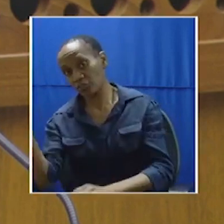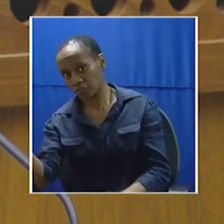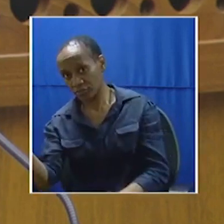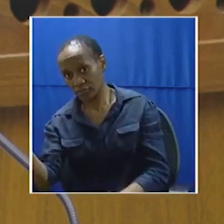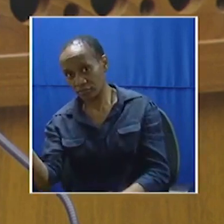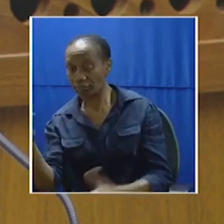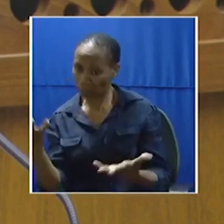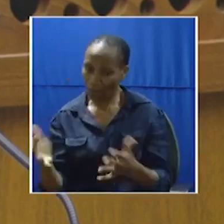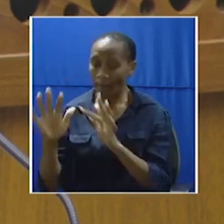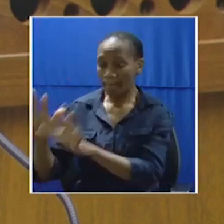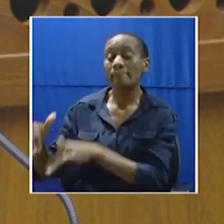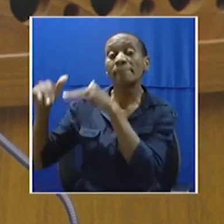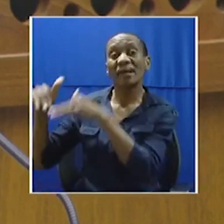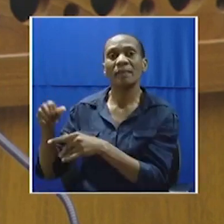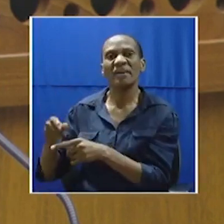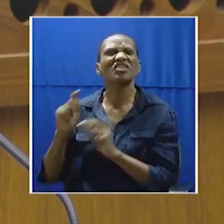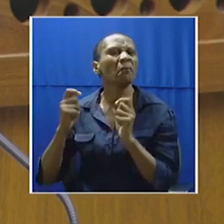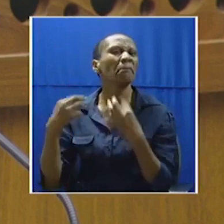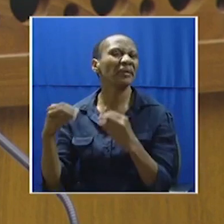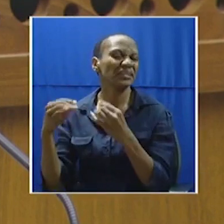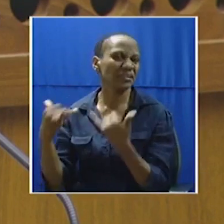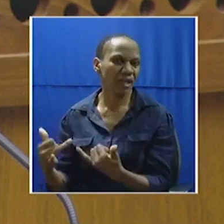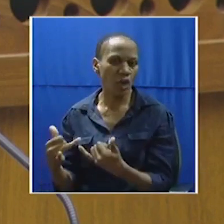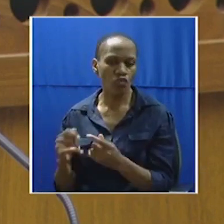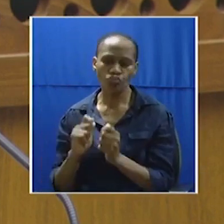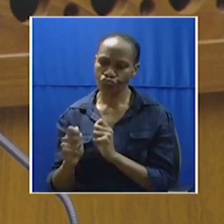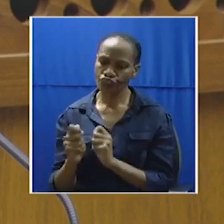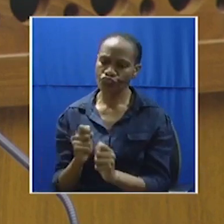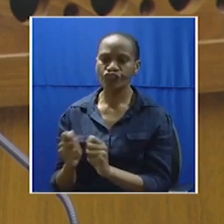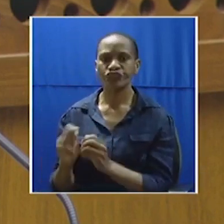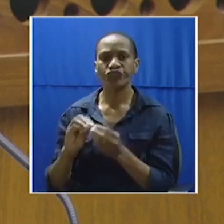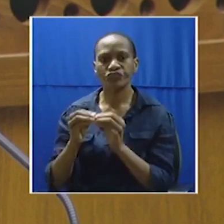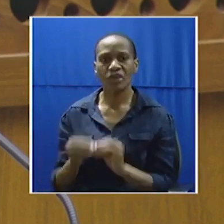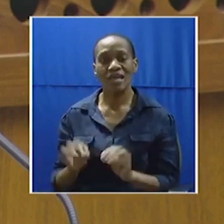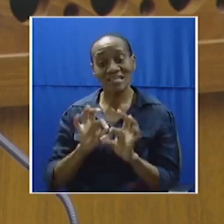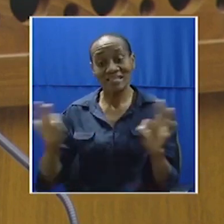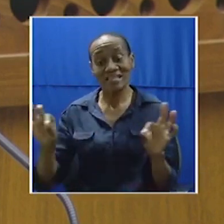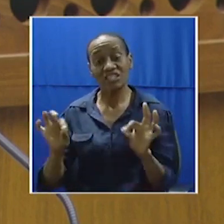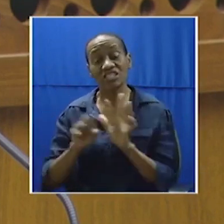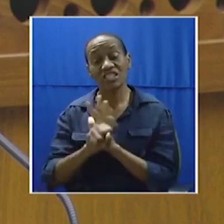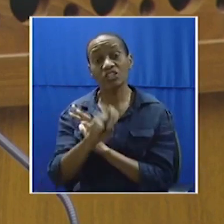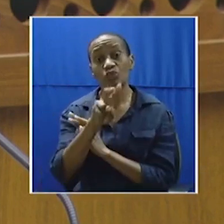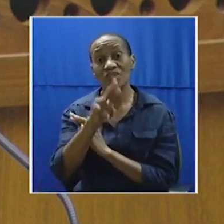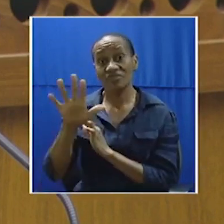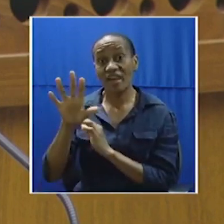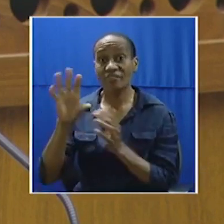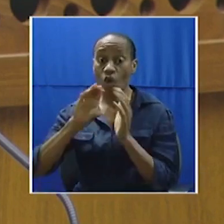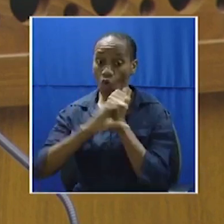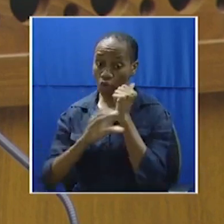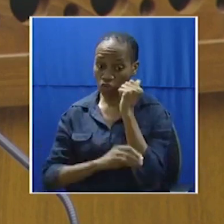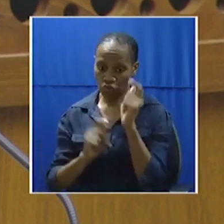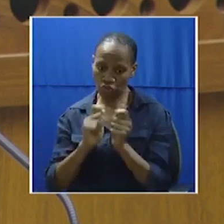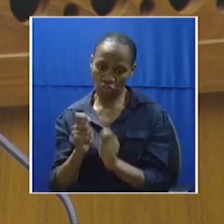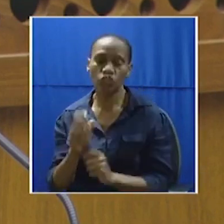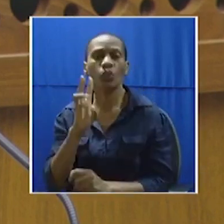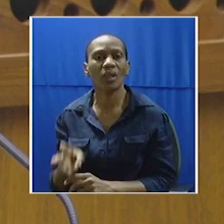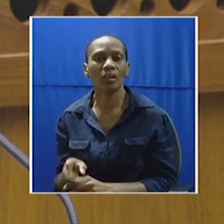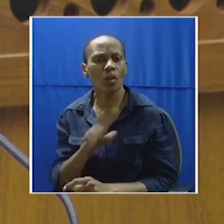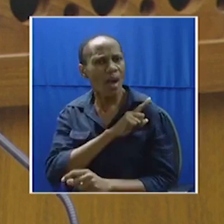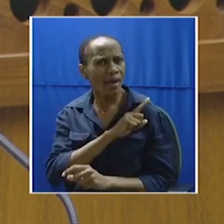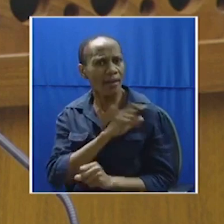already in the process of crafting a constitutional amendment to amend Section 25 of the Constitution to make it explicit